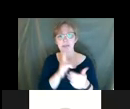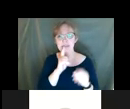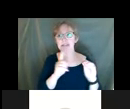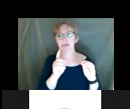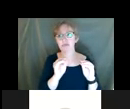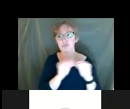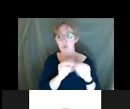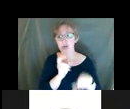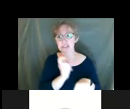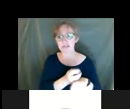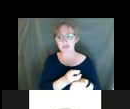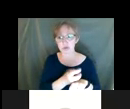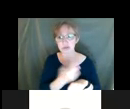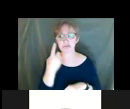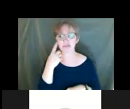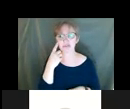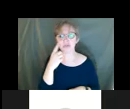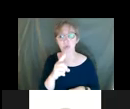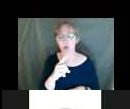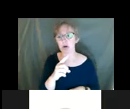to serve people